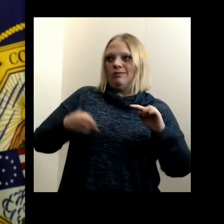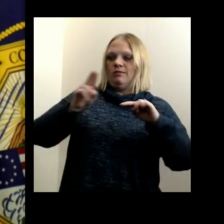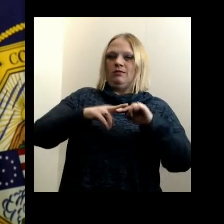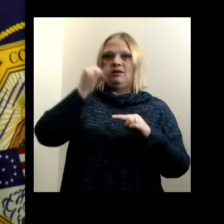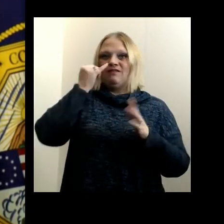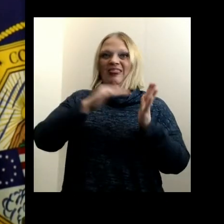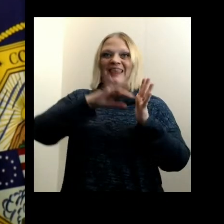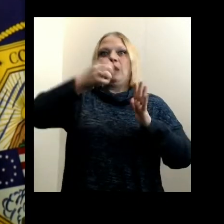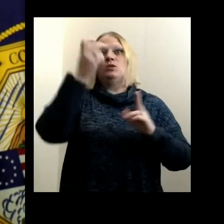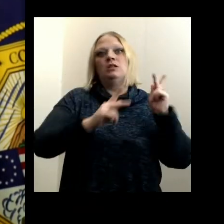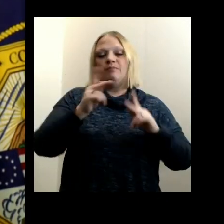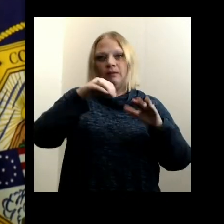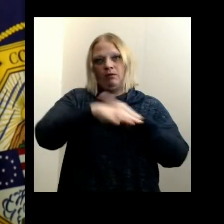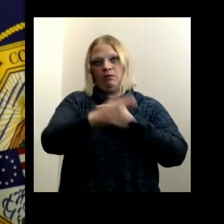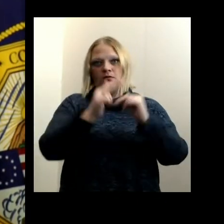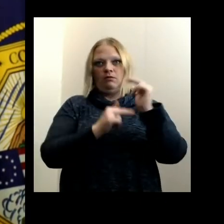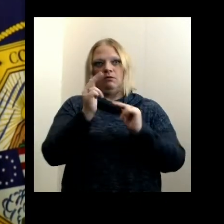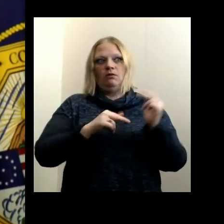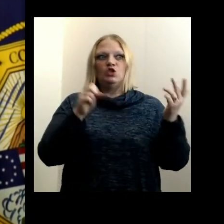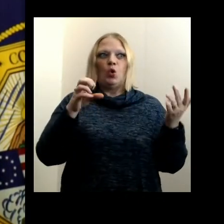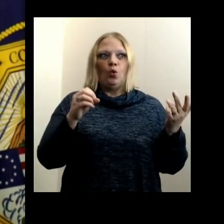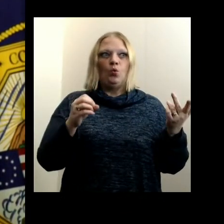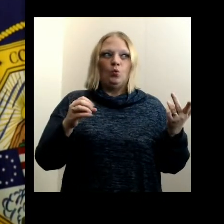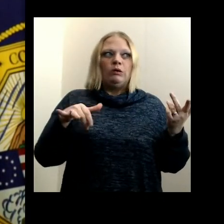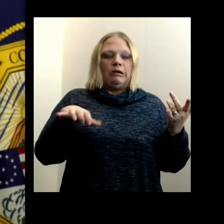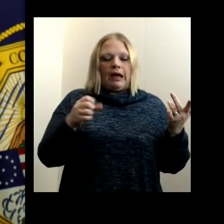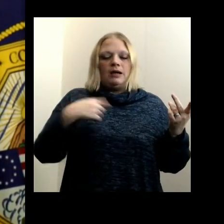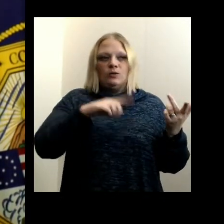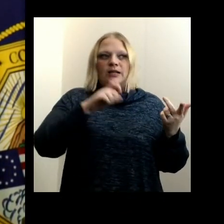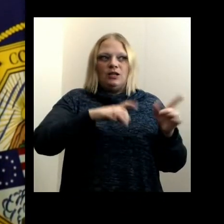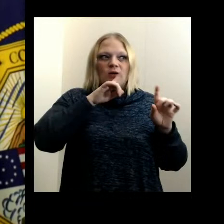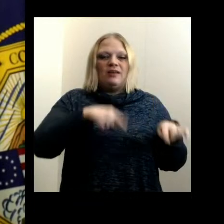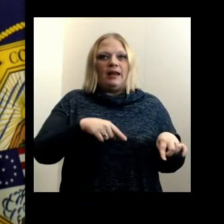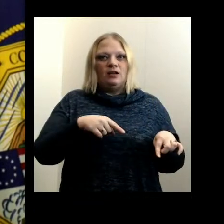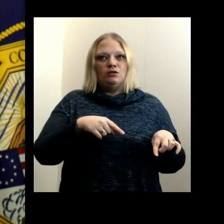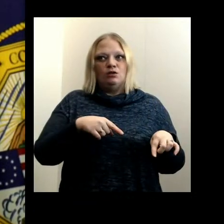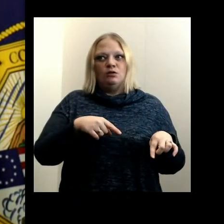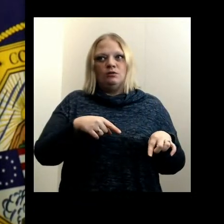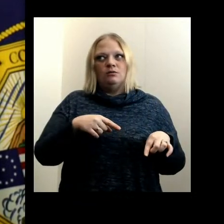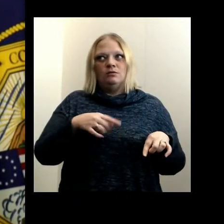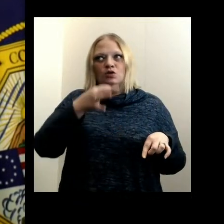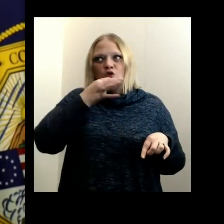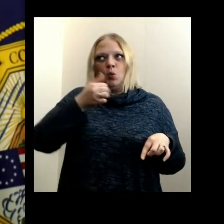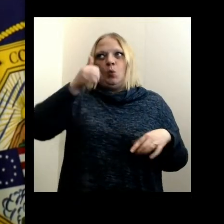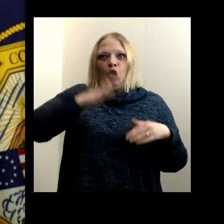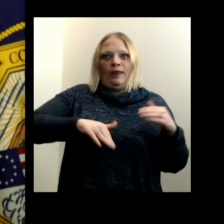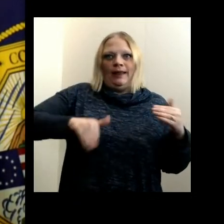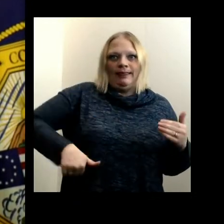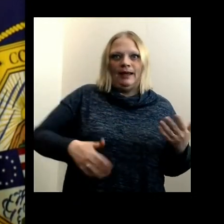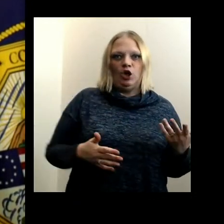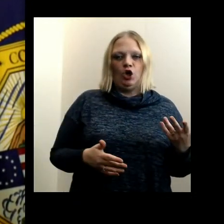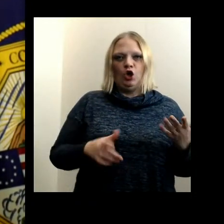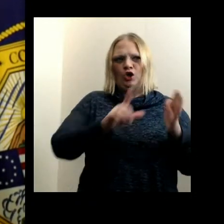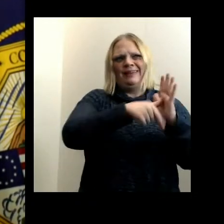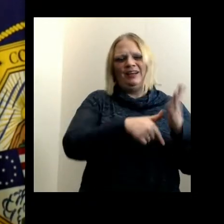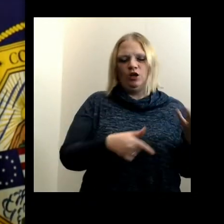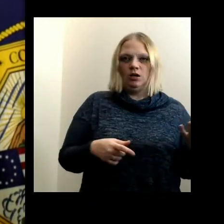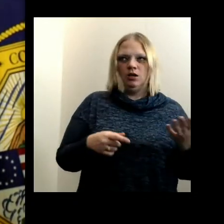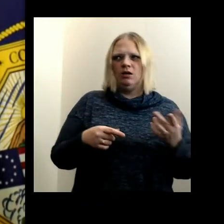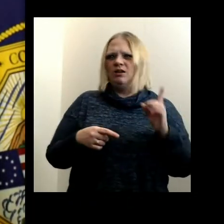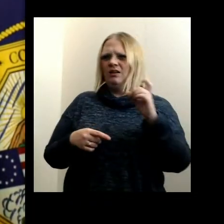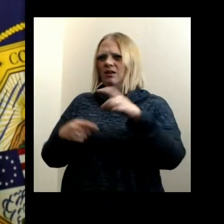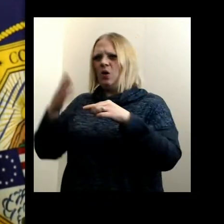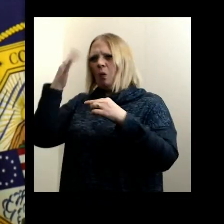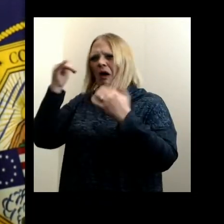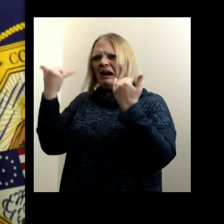of people in the facility. So yes, we would need to have an answer much sooner rather than later. Why is it there's a limited